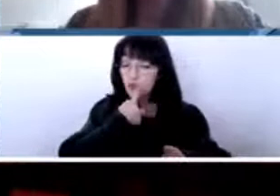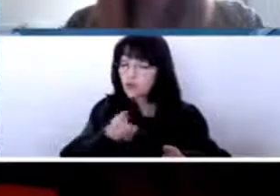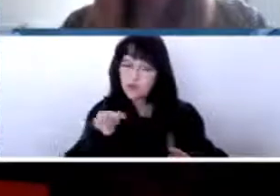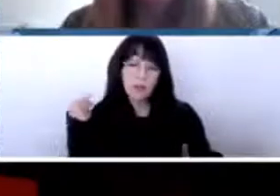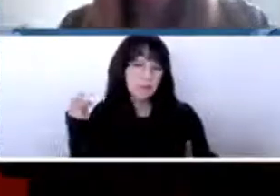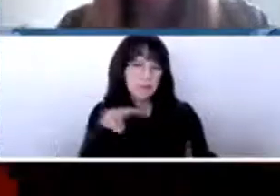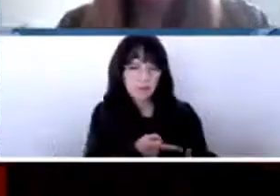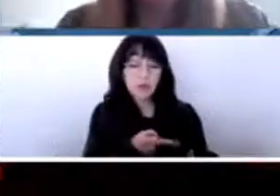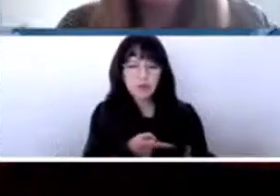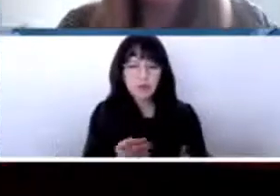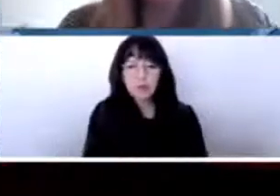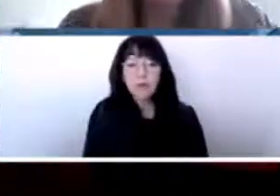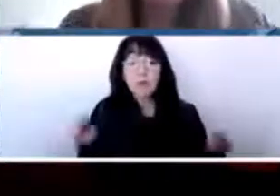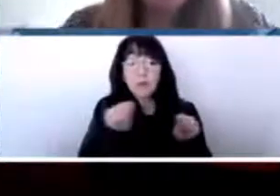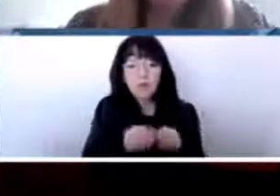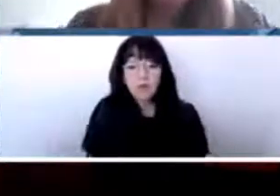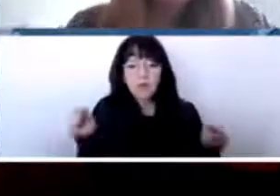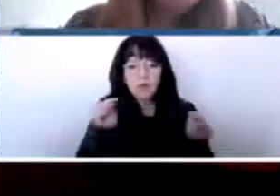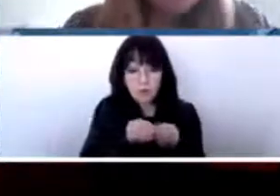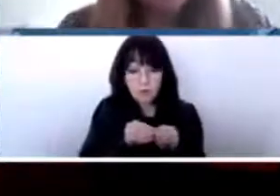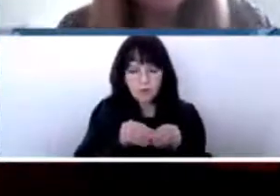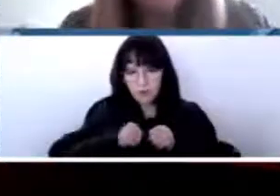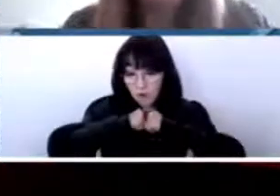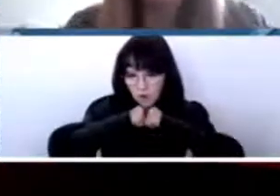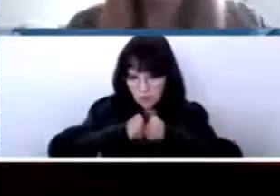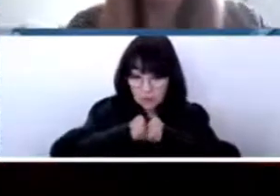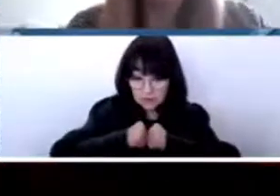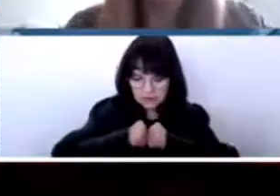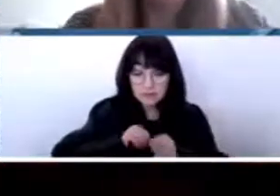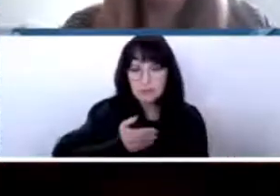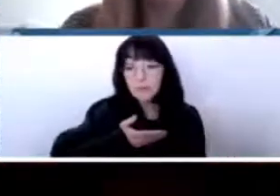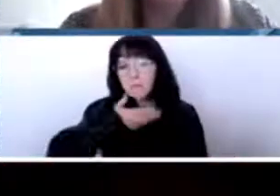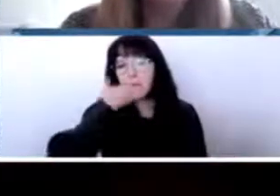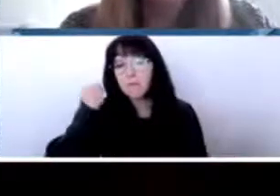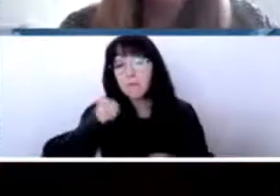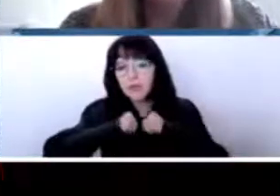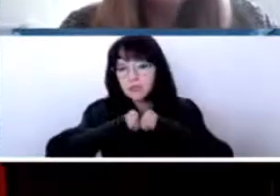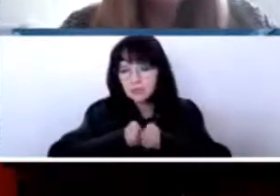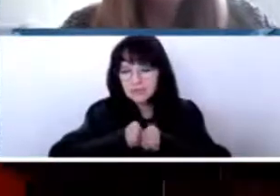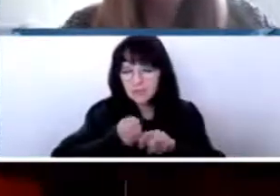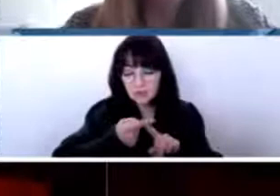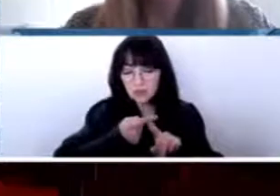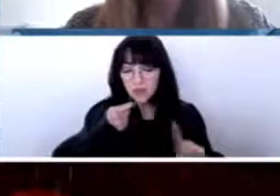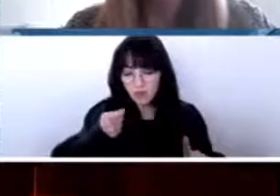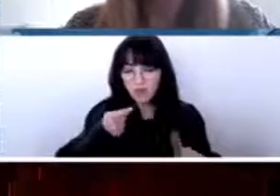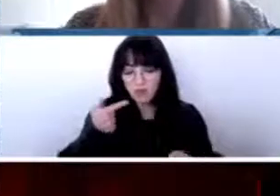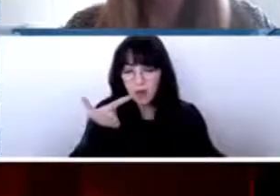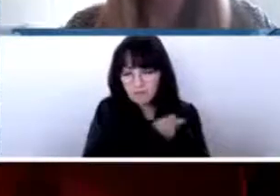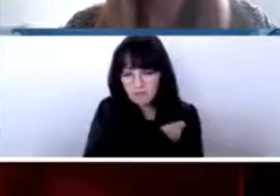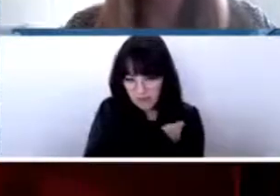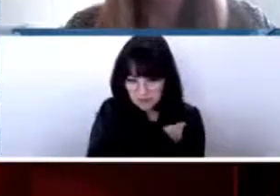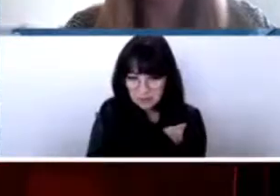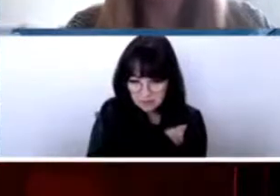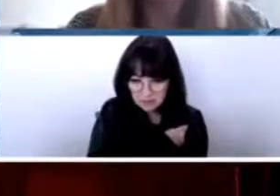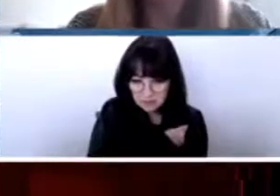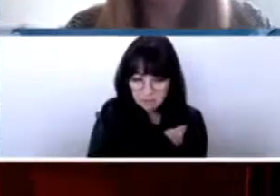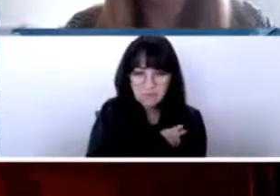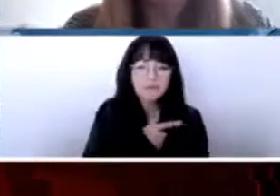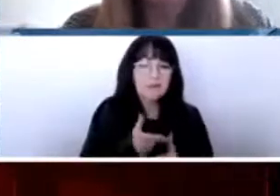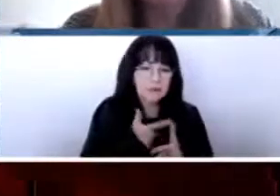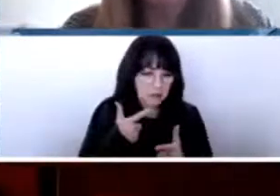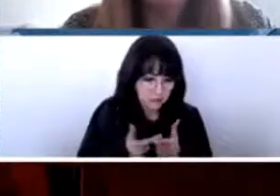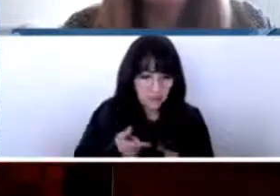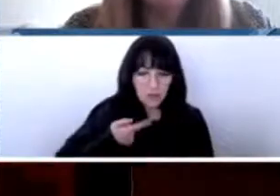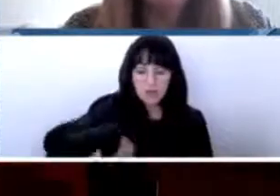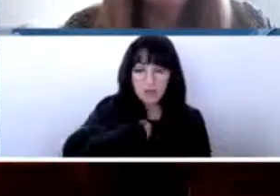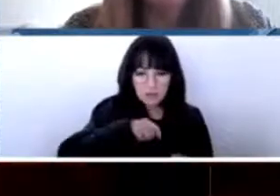the more protection that we get, and the best protection is from vaccines, the better able we are to control